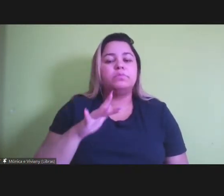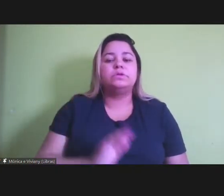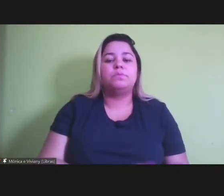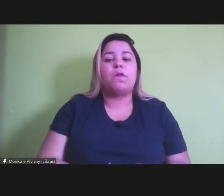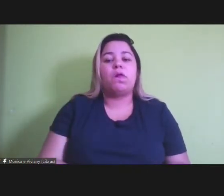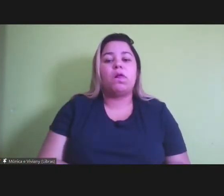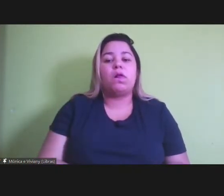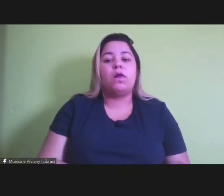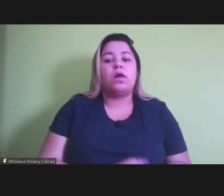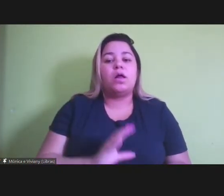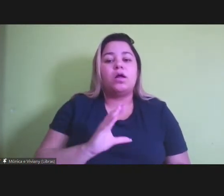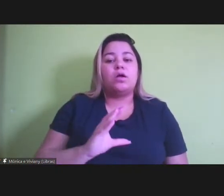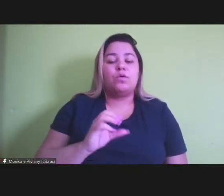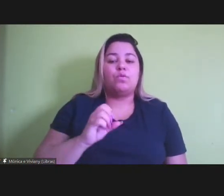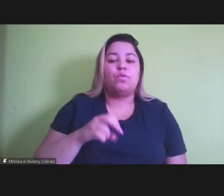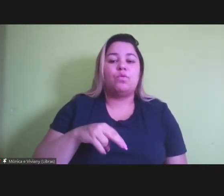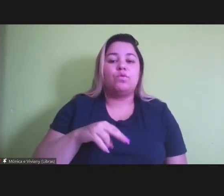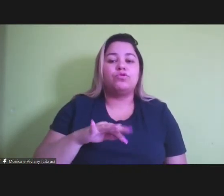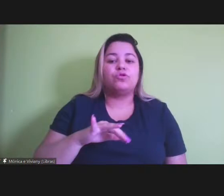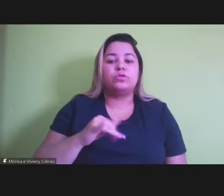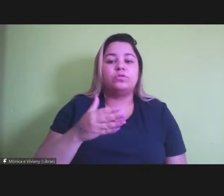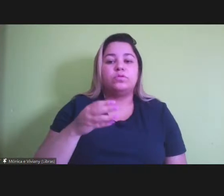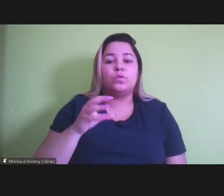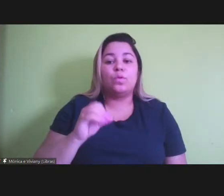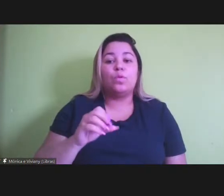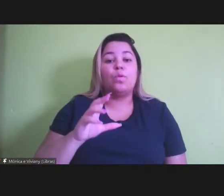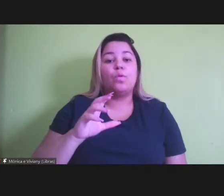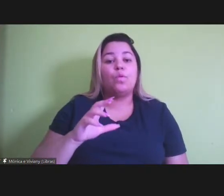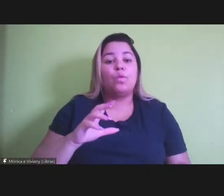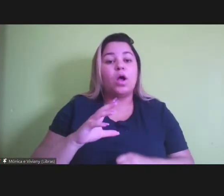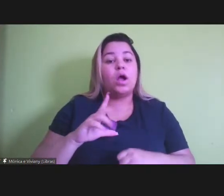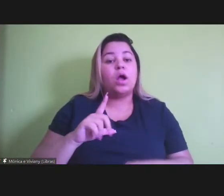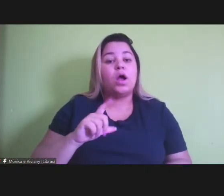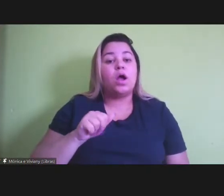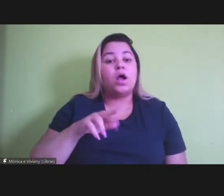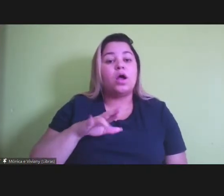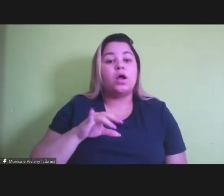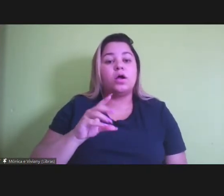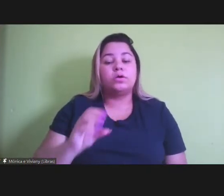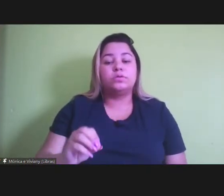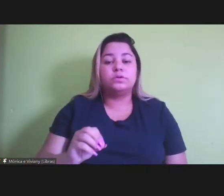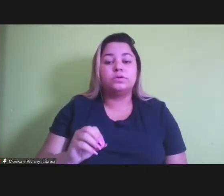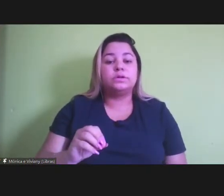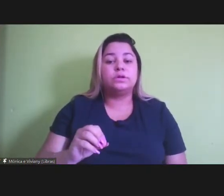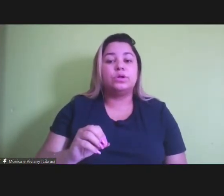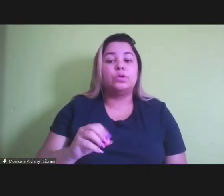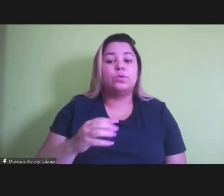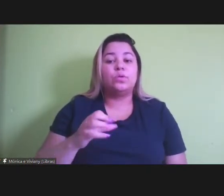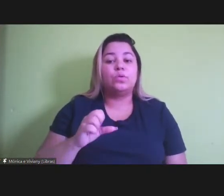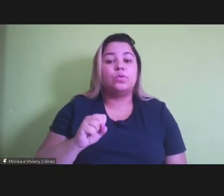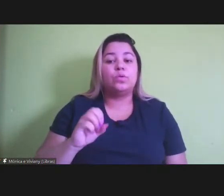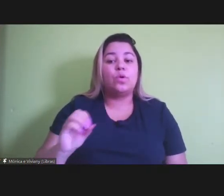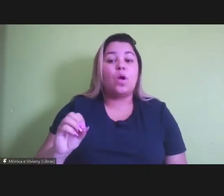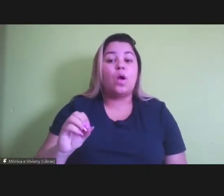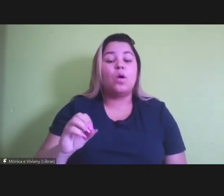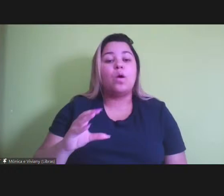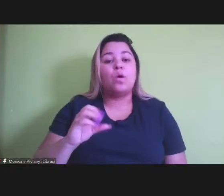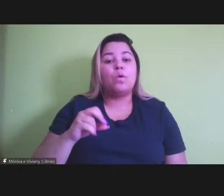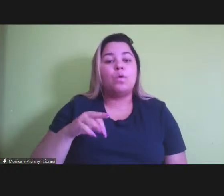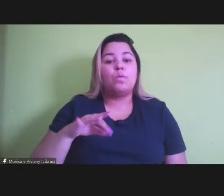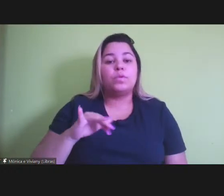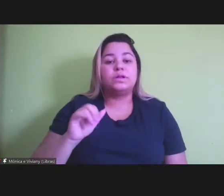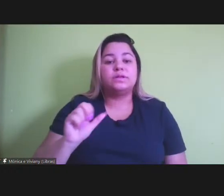that the Constitution, the federal Constitution in the 200th article, puts that between the competences